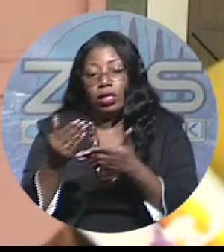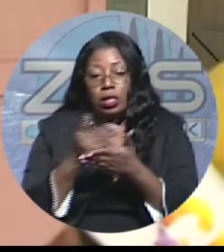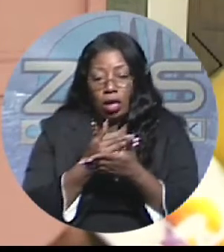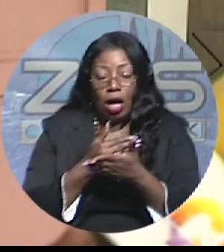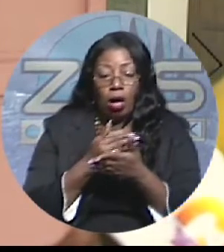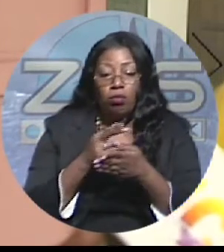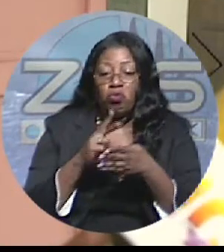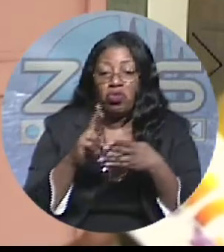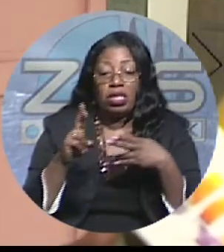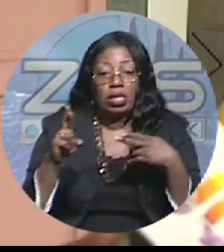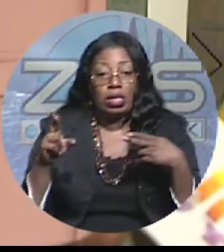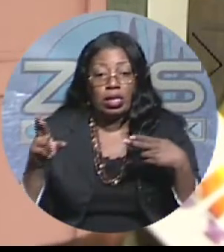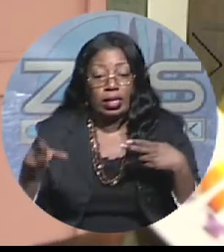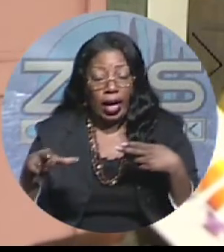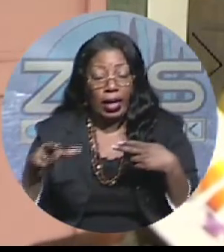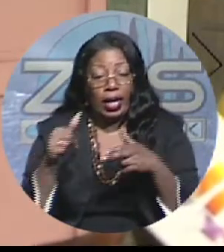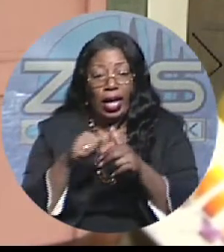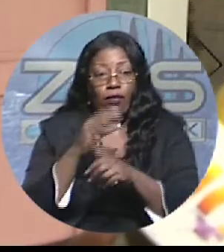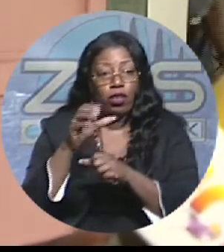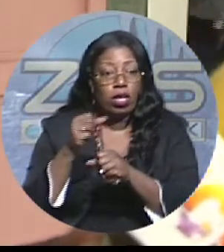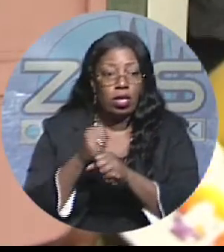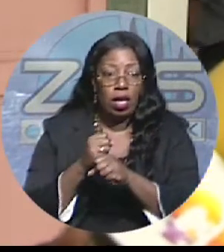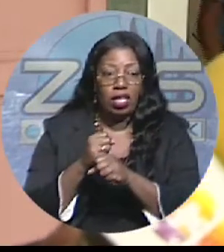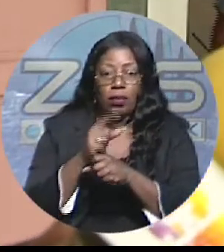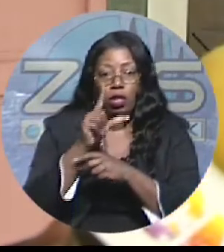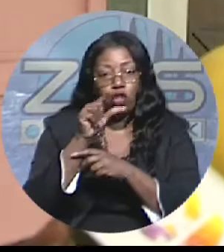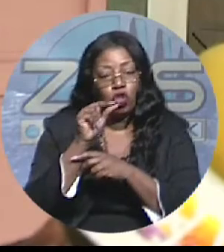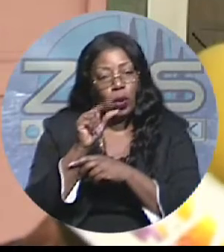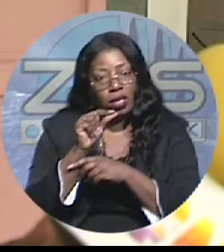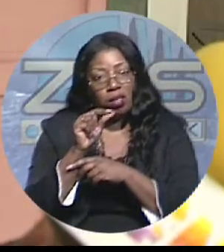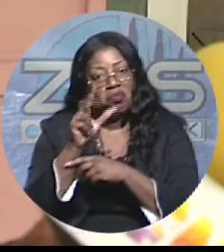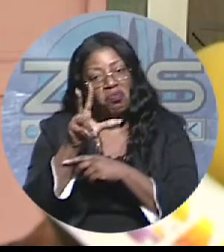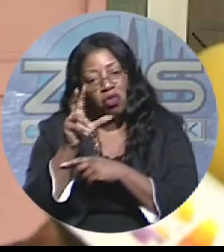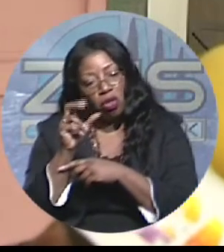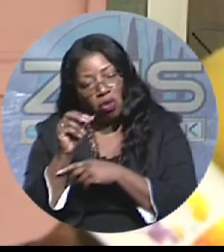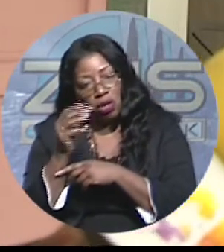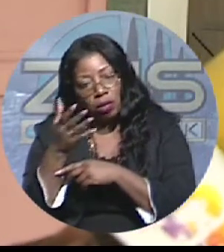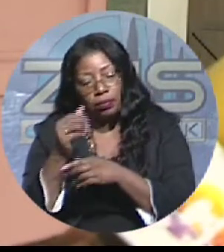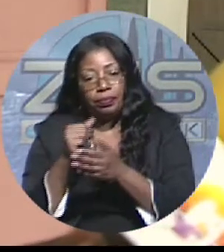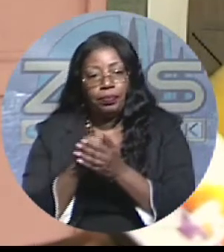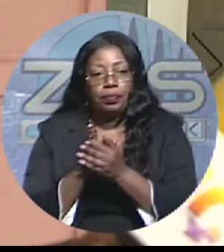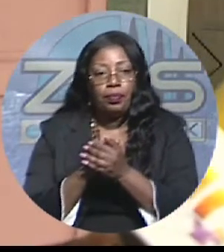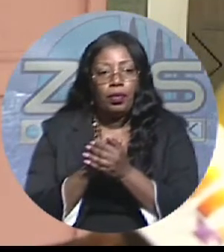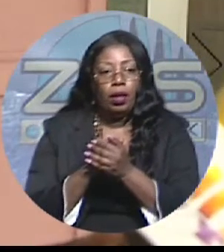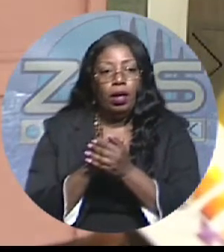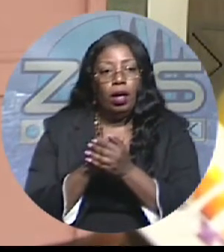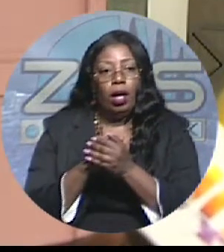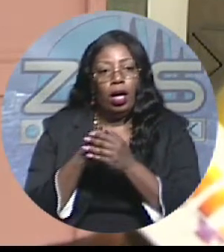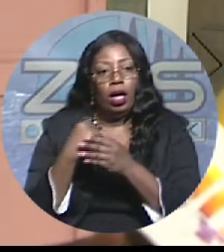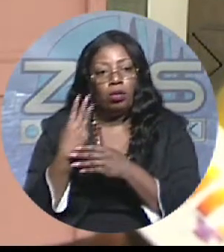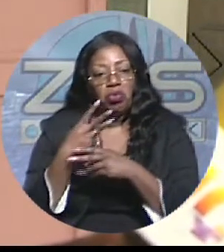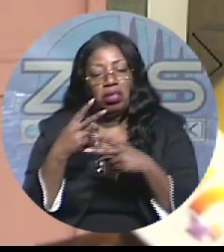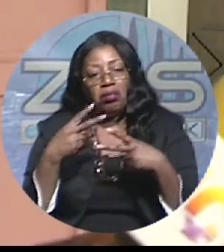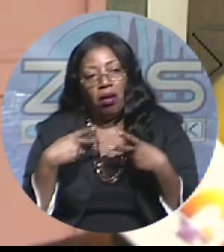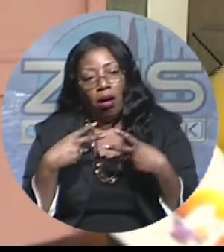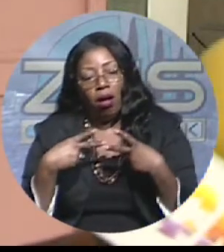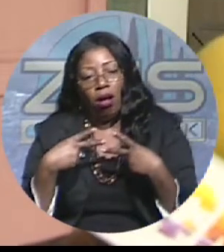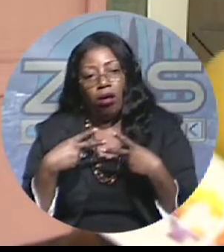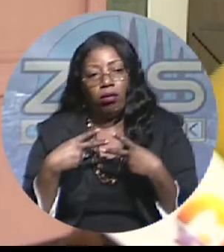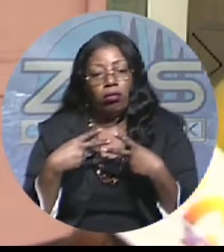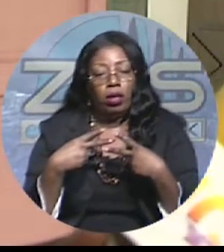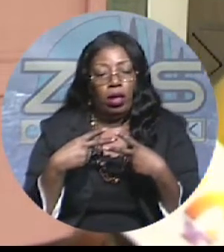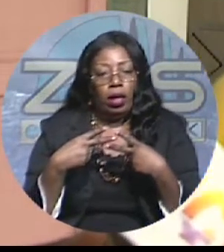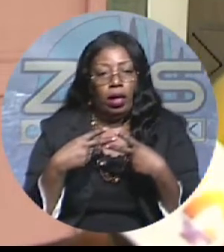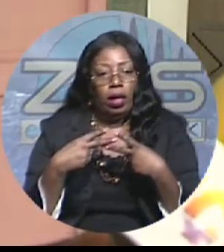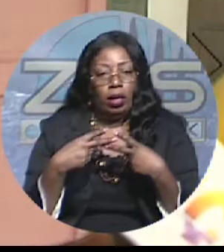again every year. That's normally about 20 to 30. But all in all, we have adjusted it in such